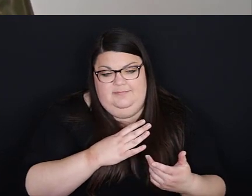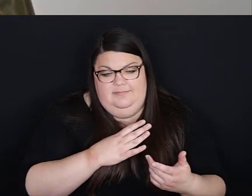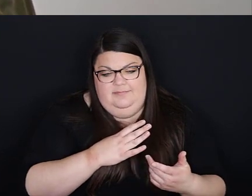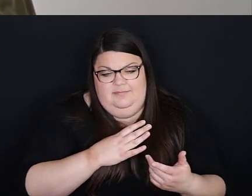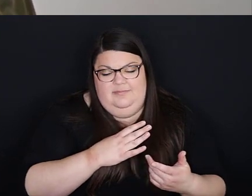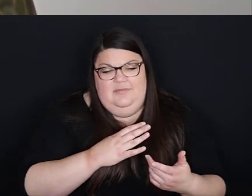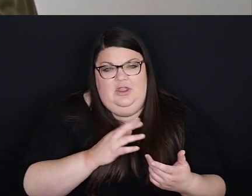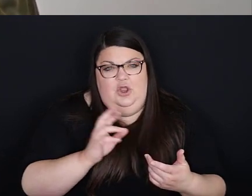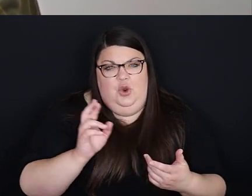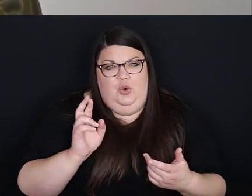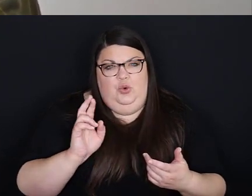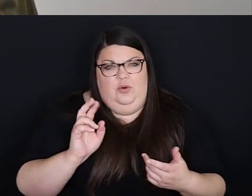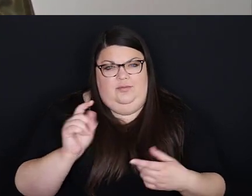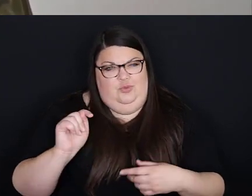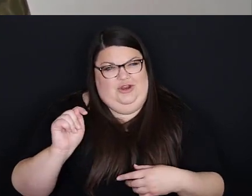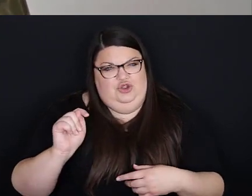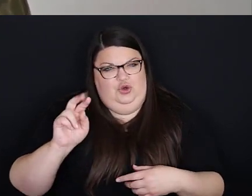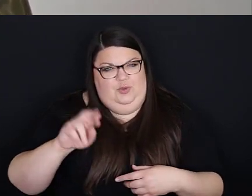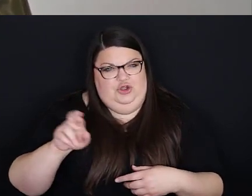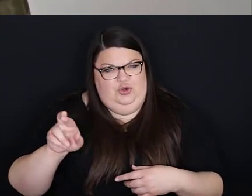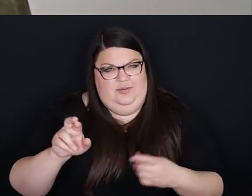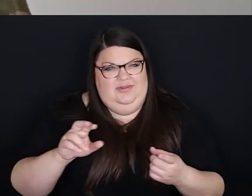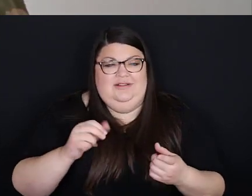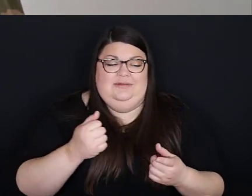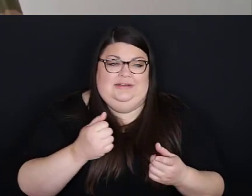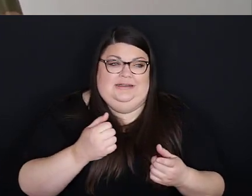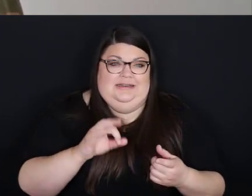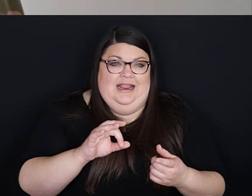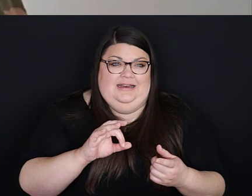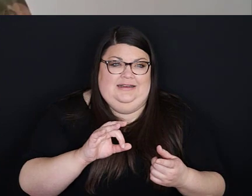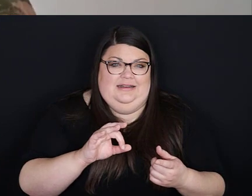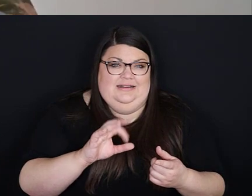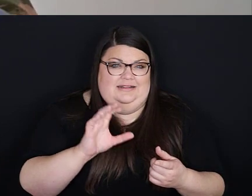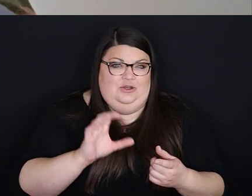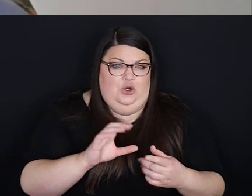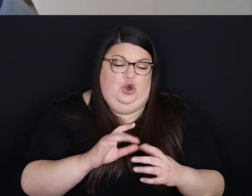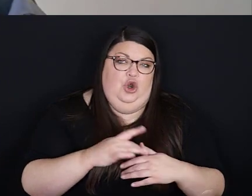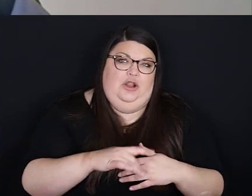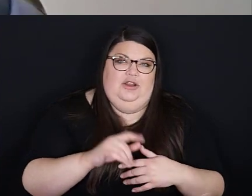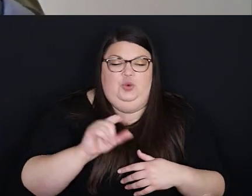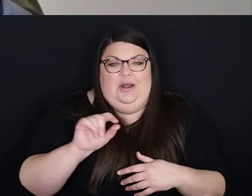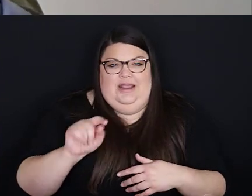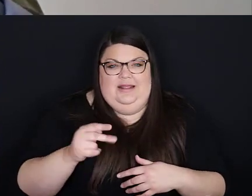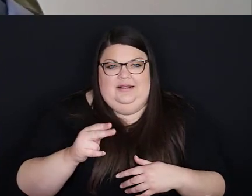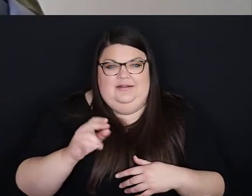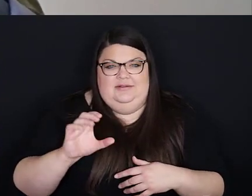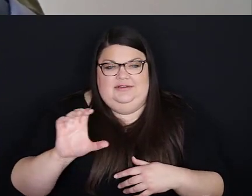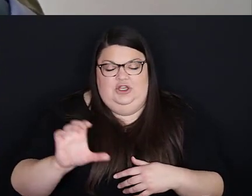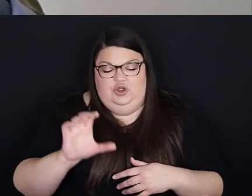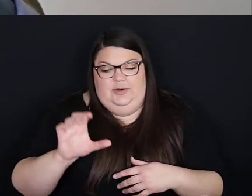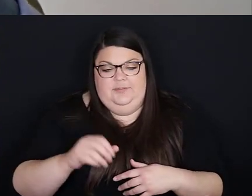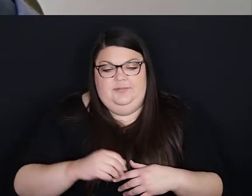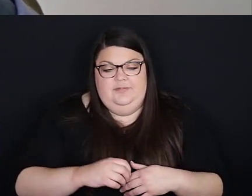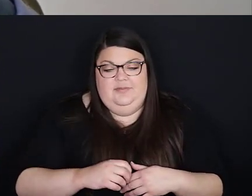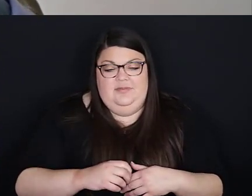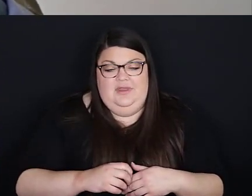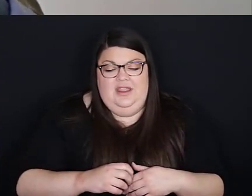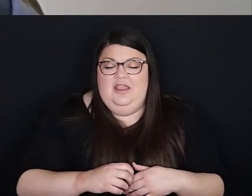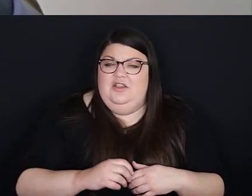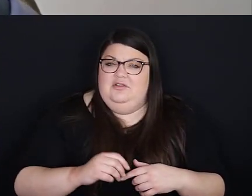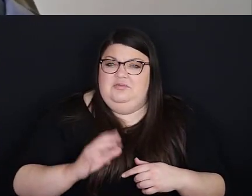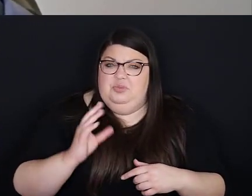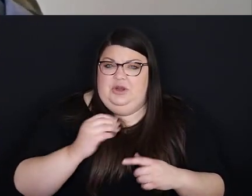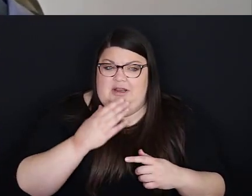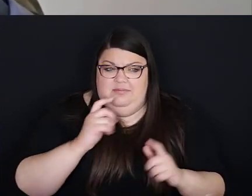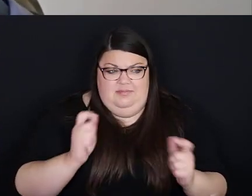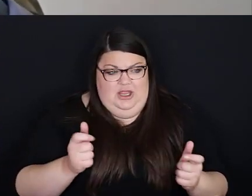lavatory, restroom. This is 19th century or early 20th century. It was a fairly big